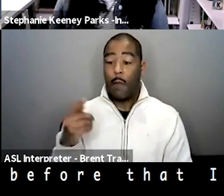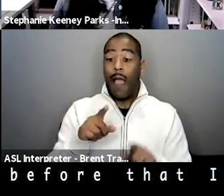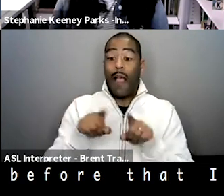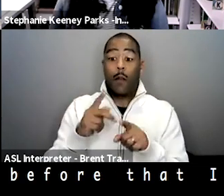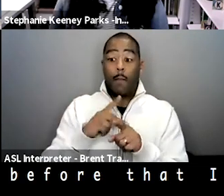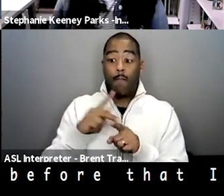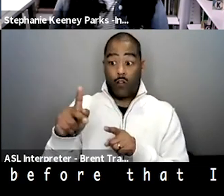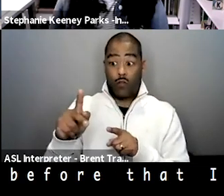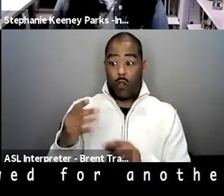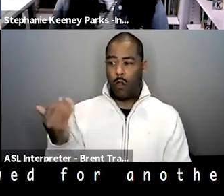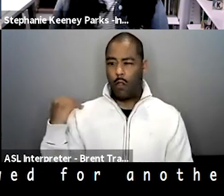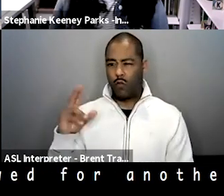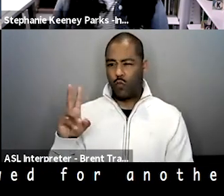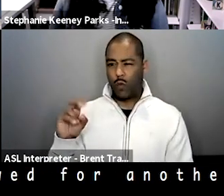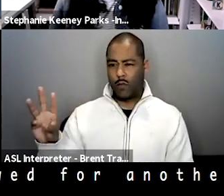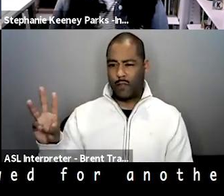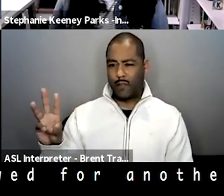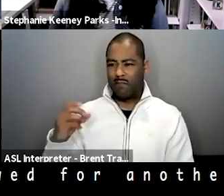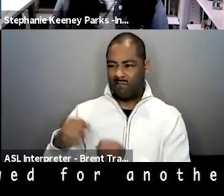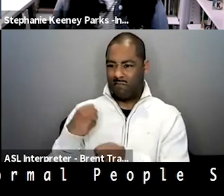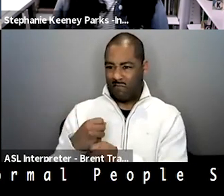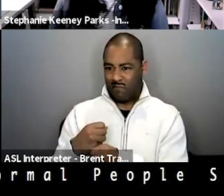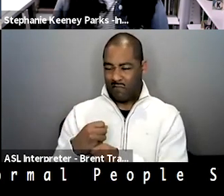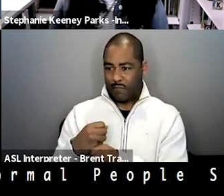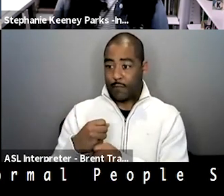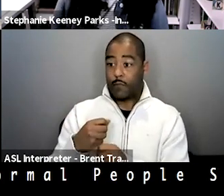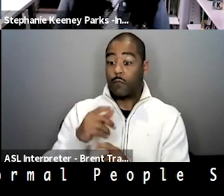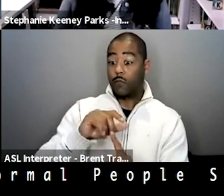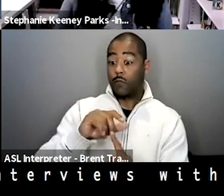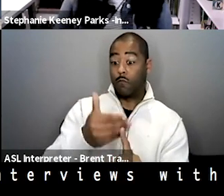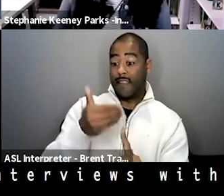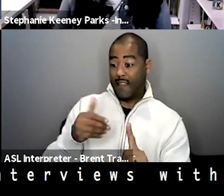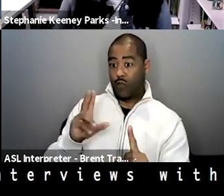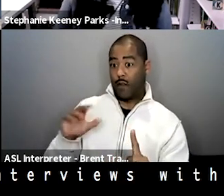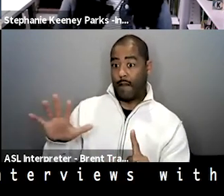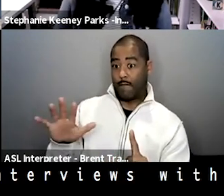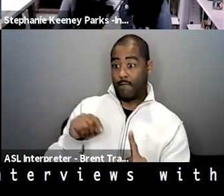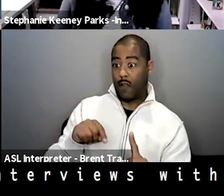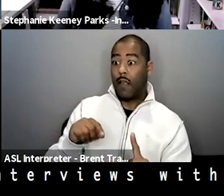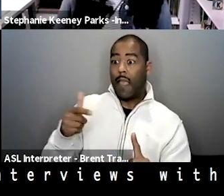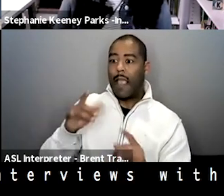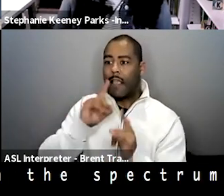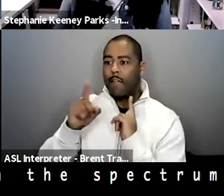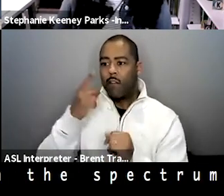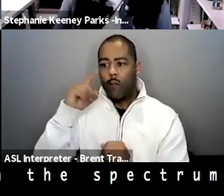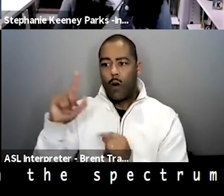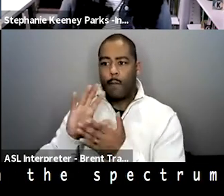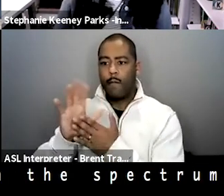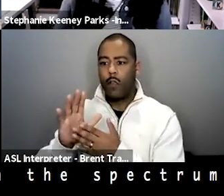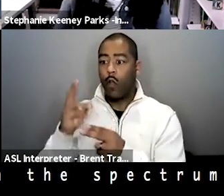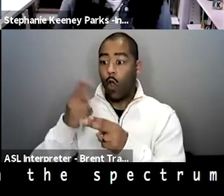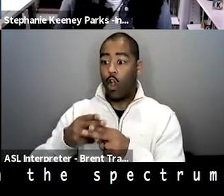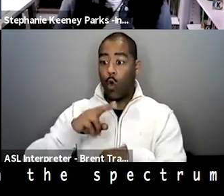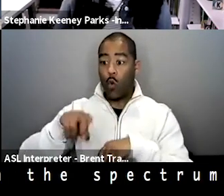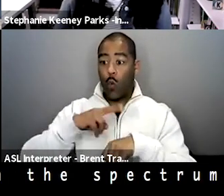just the year before that, I was interviewed for another movie called Normal People Scare Me. And it has interviews with over 60